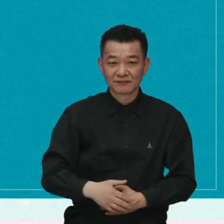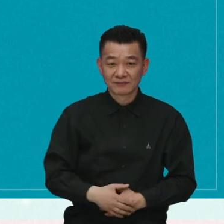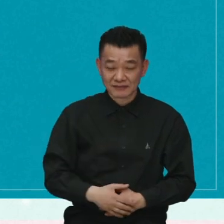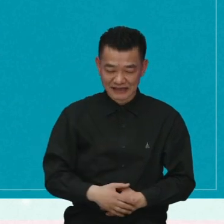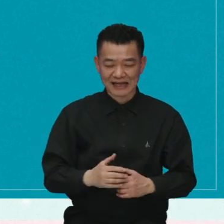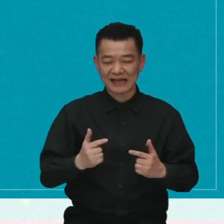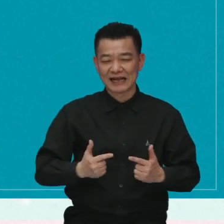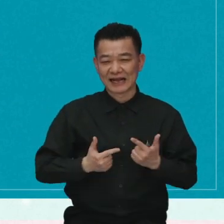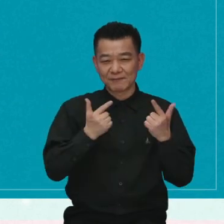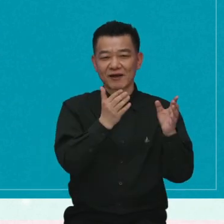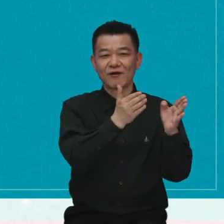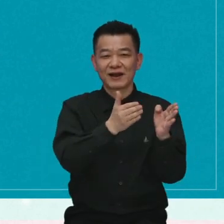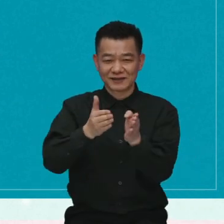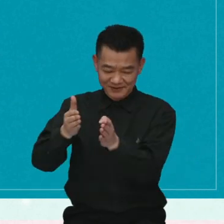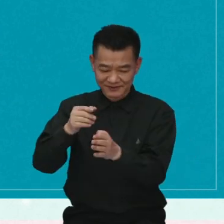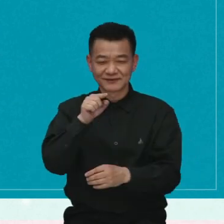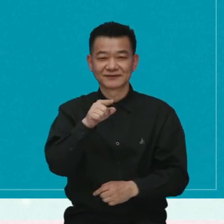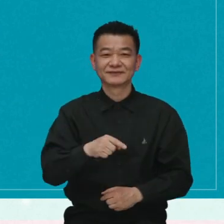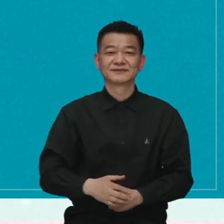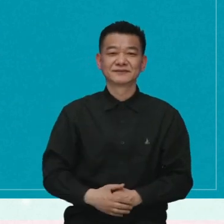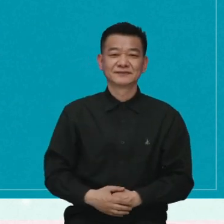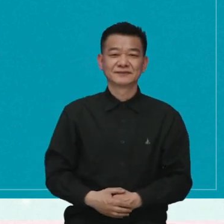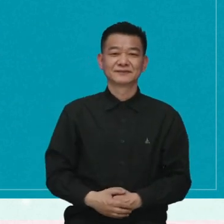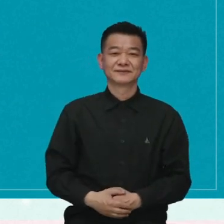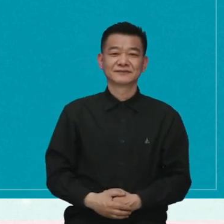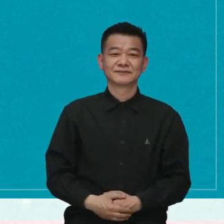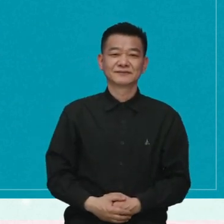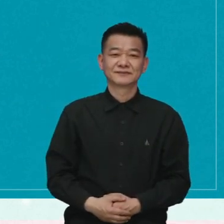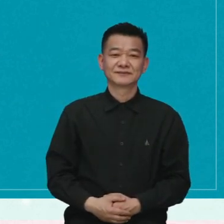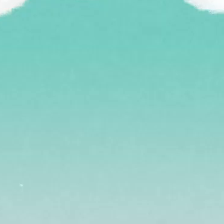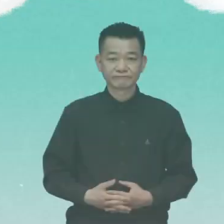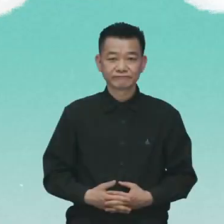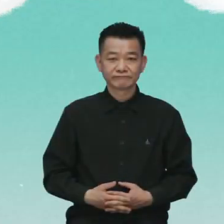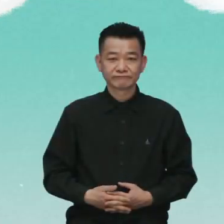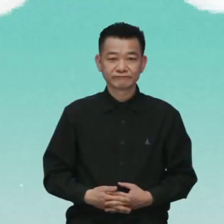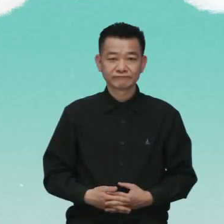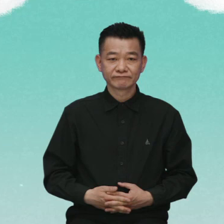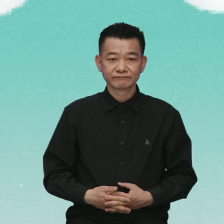Correct. The answer is living arrangements.